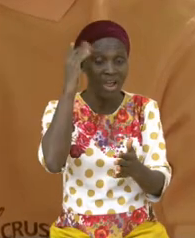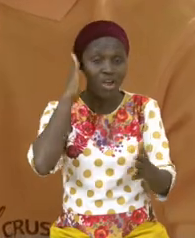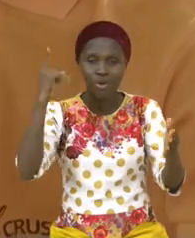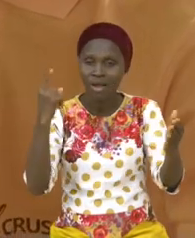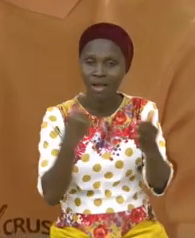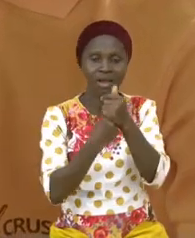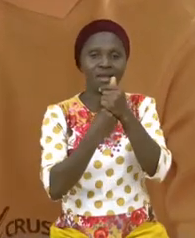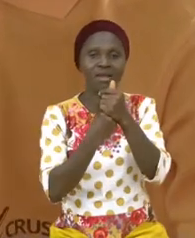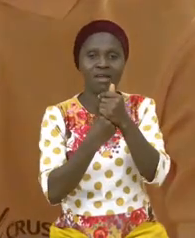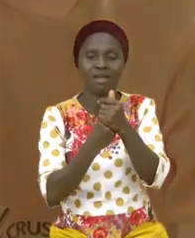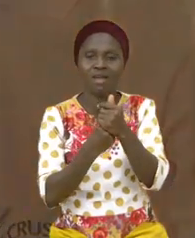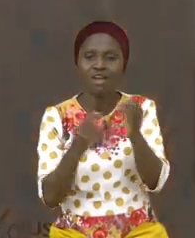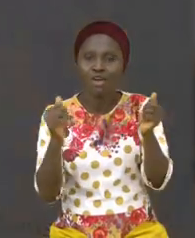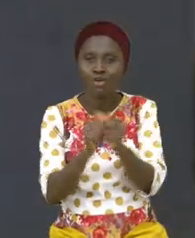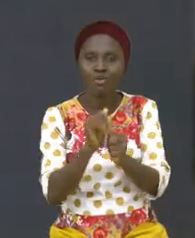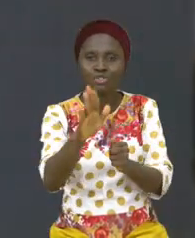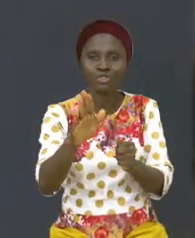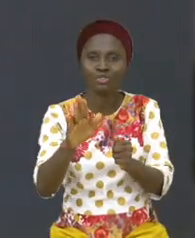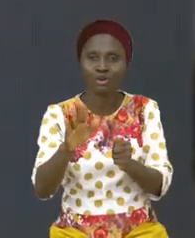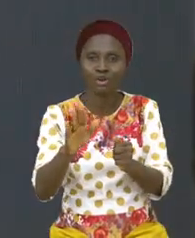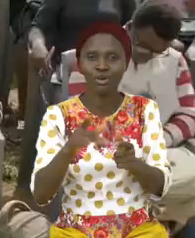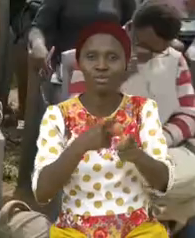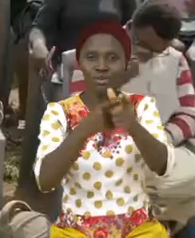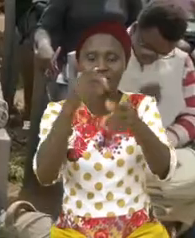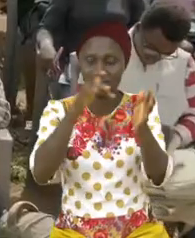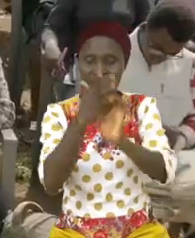up with your speed.